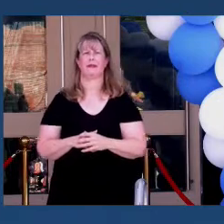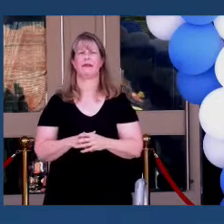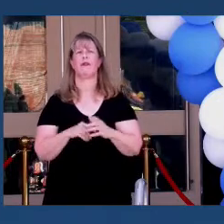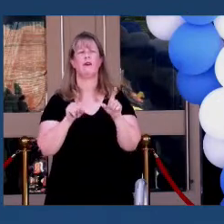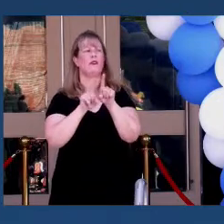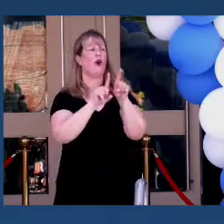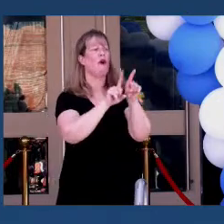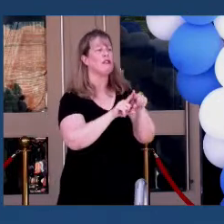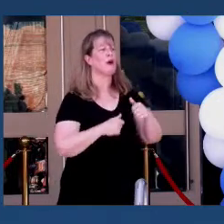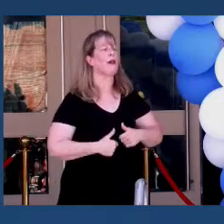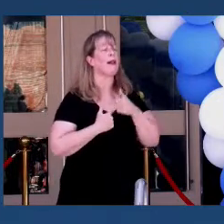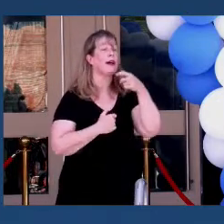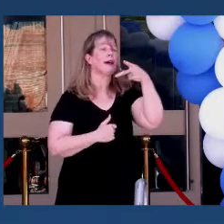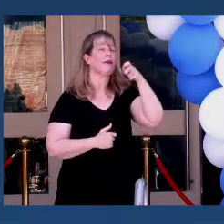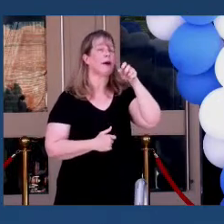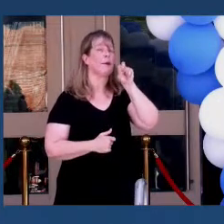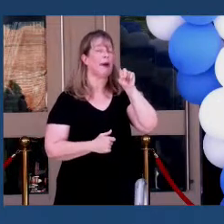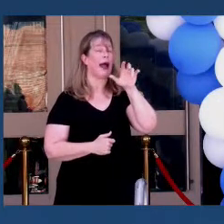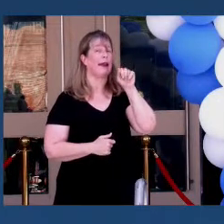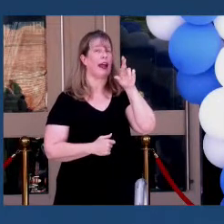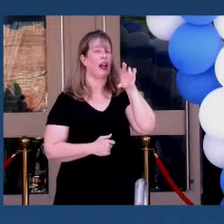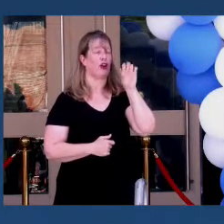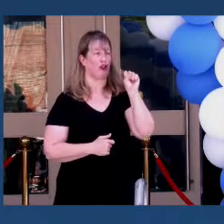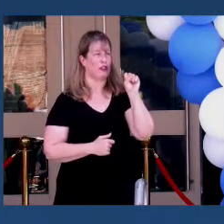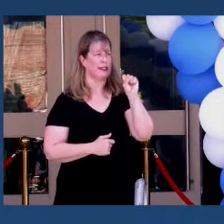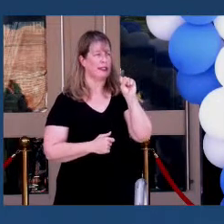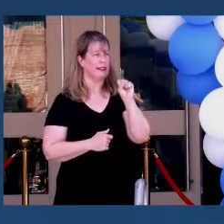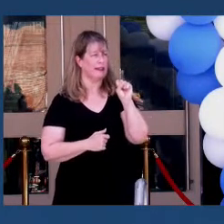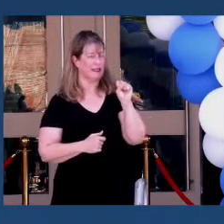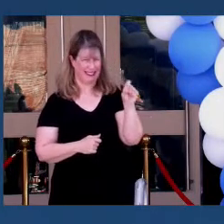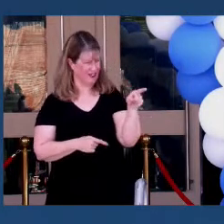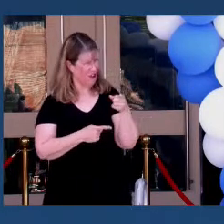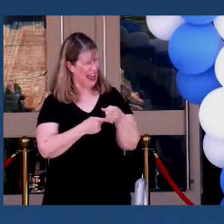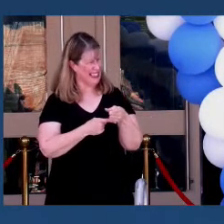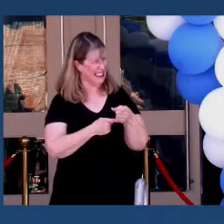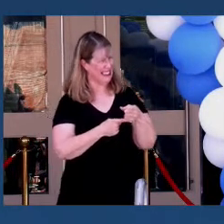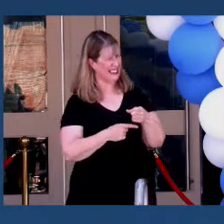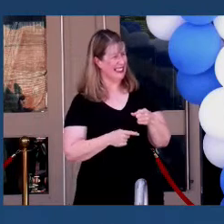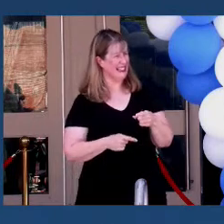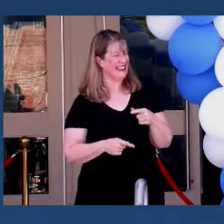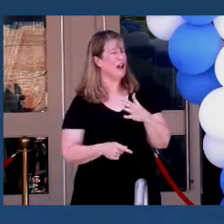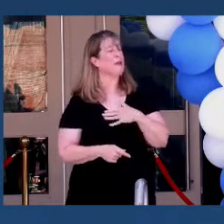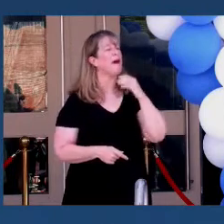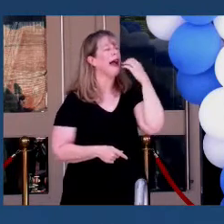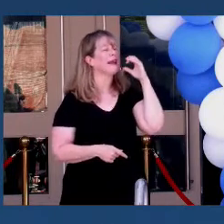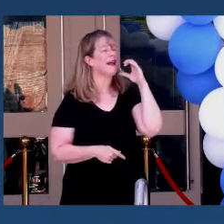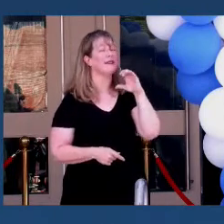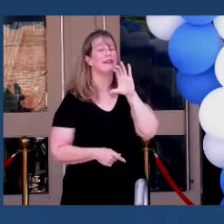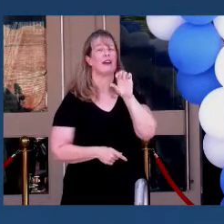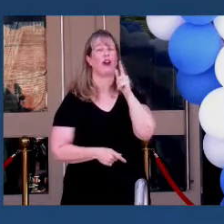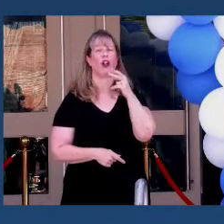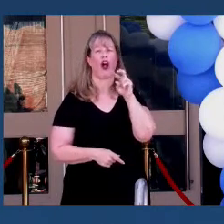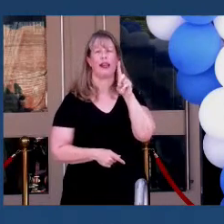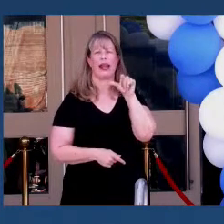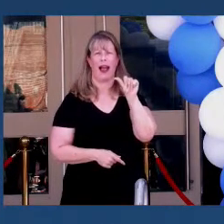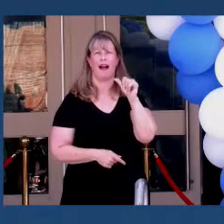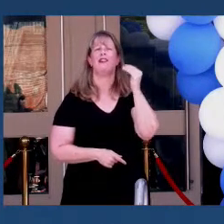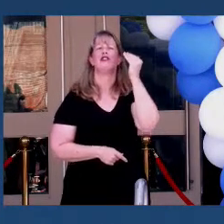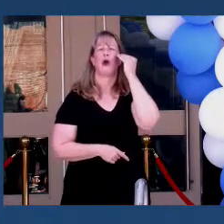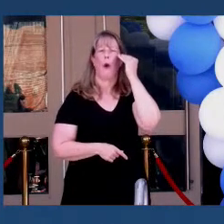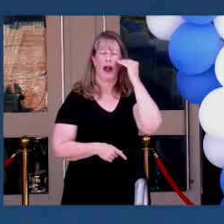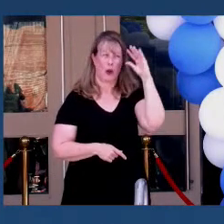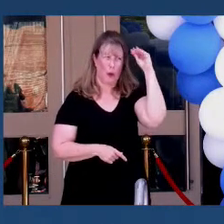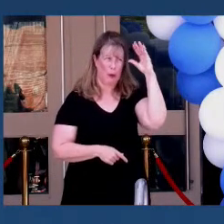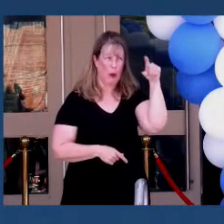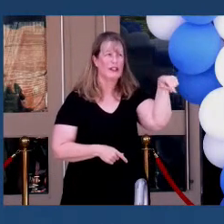in Penn Acres, where was it Penn Acres? Yeah, where my cousin Claudia and them lived. And so I know the boys when